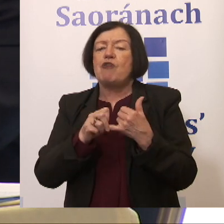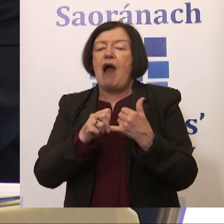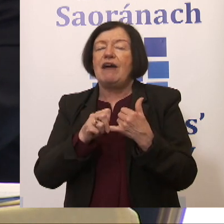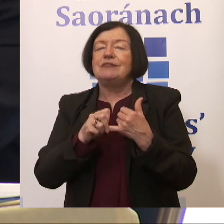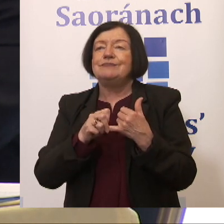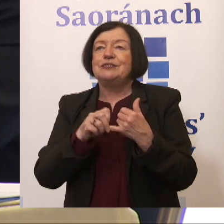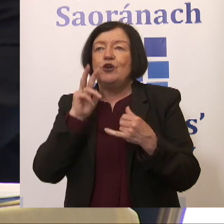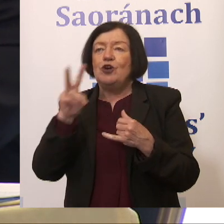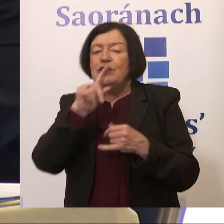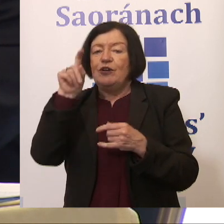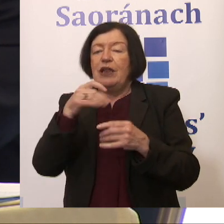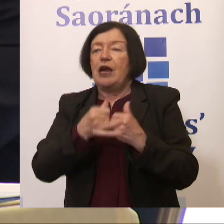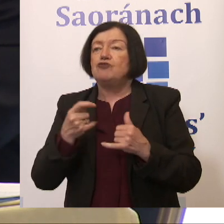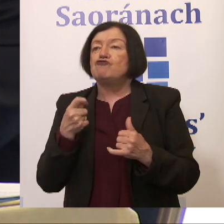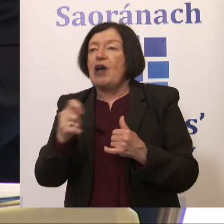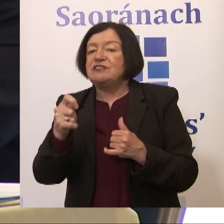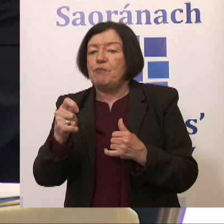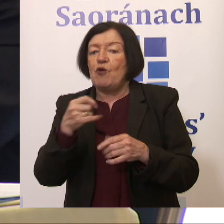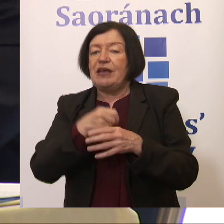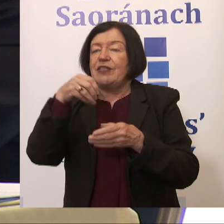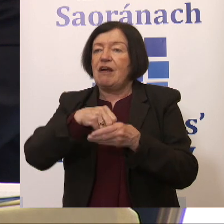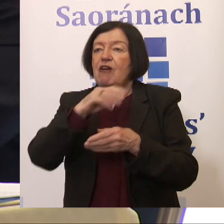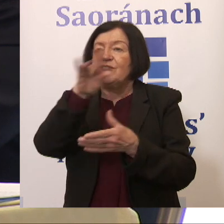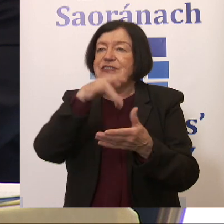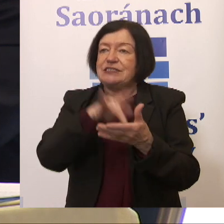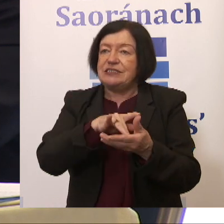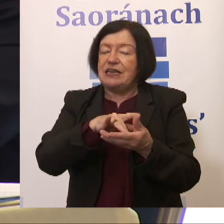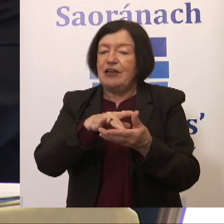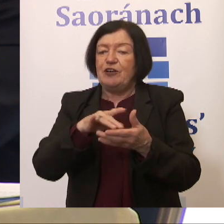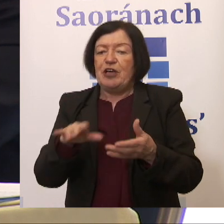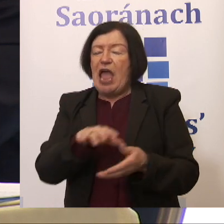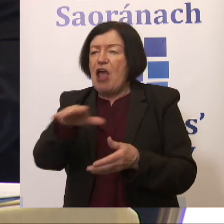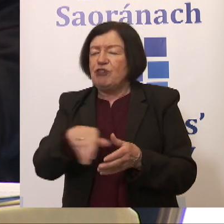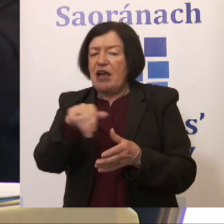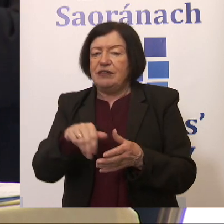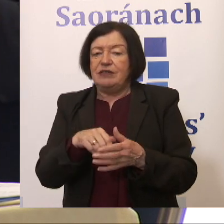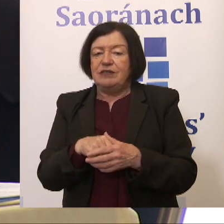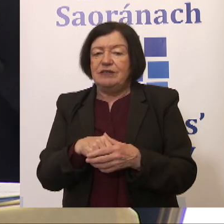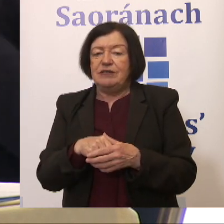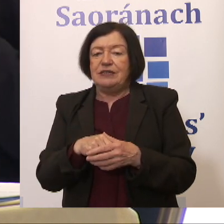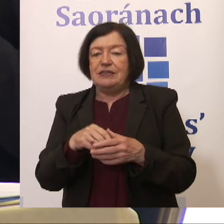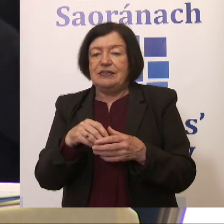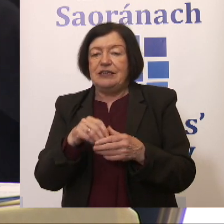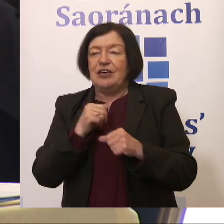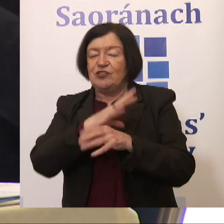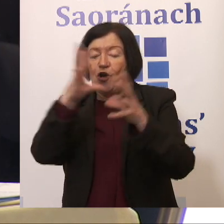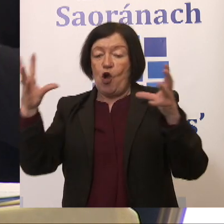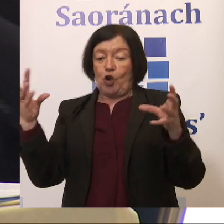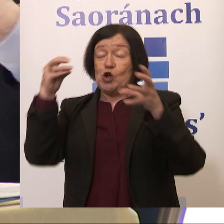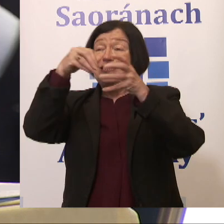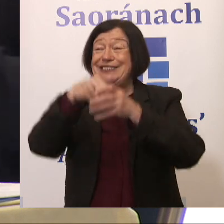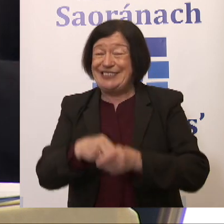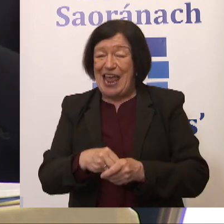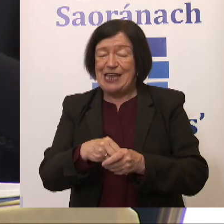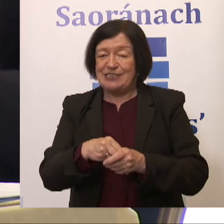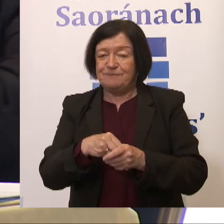a topic like transport in the context of a city or an urban environment, fine if it's all contained, but if it's